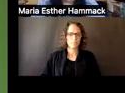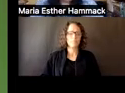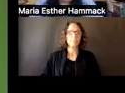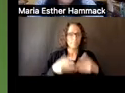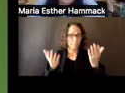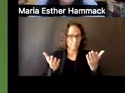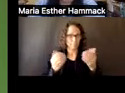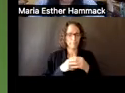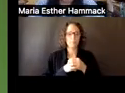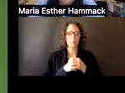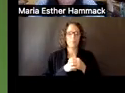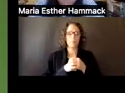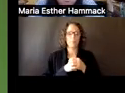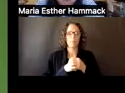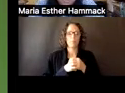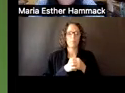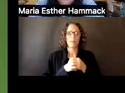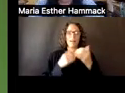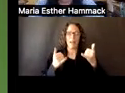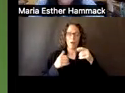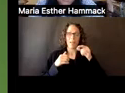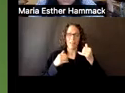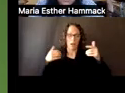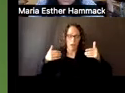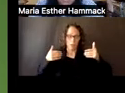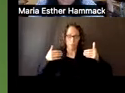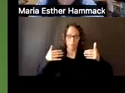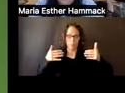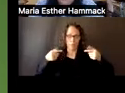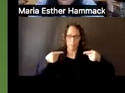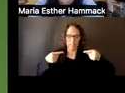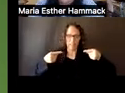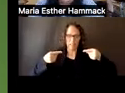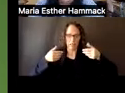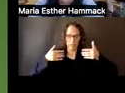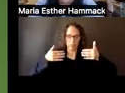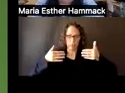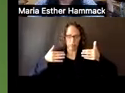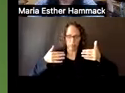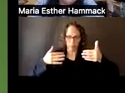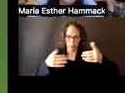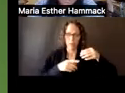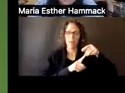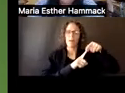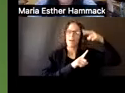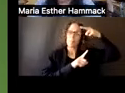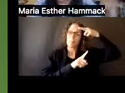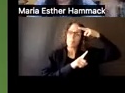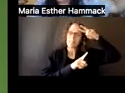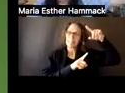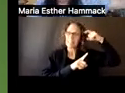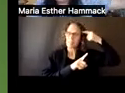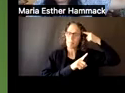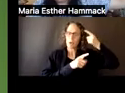So as these processes were being propelled forward, Mexican officials were often also very active, not only